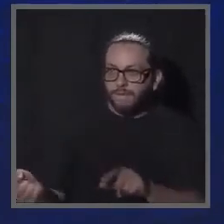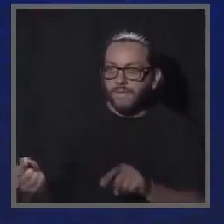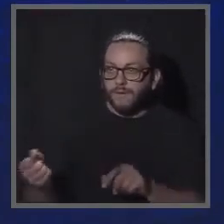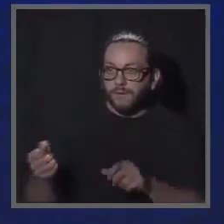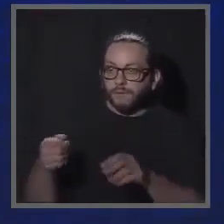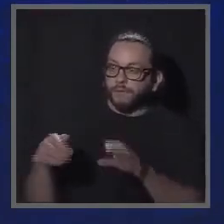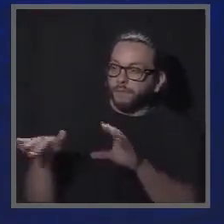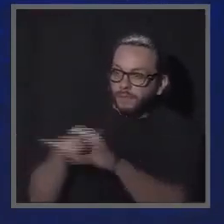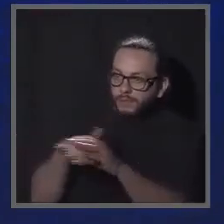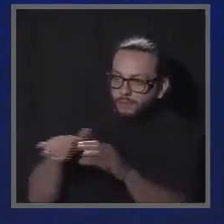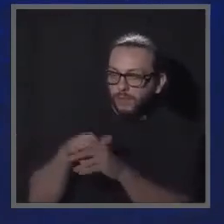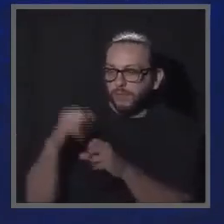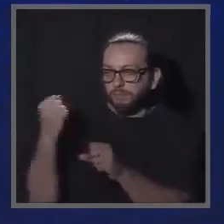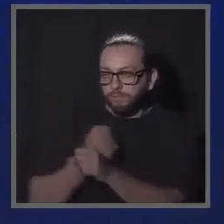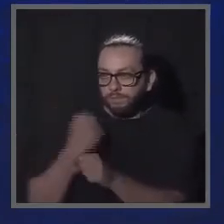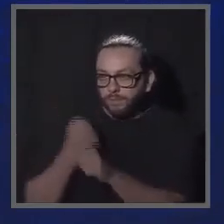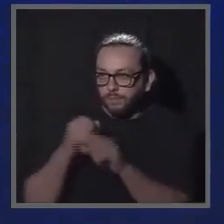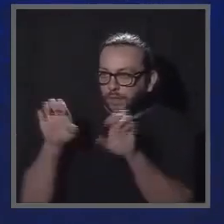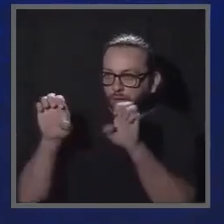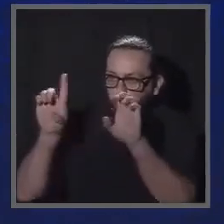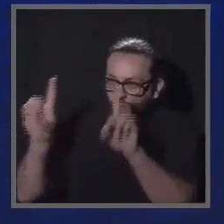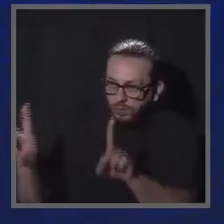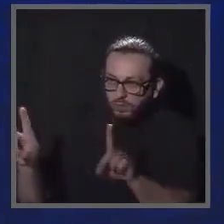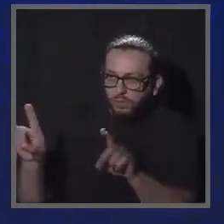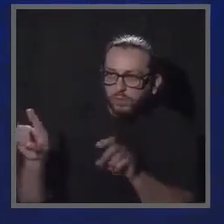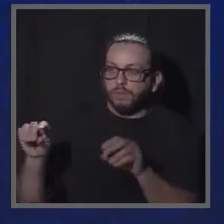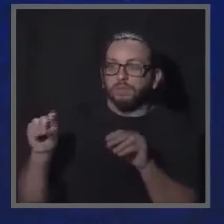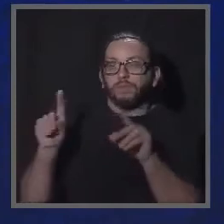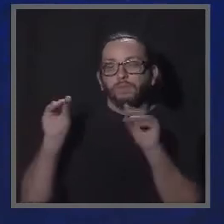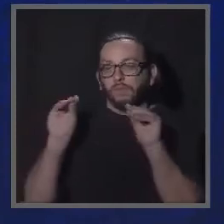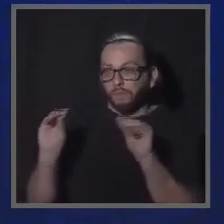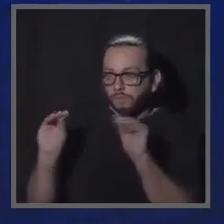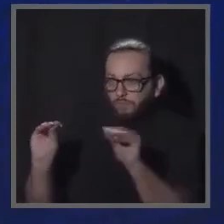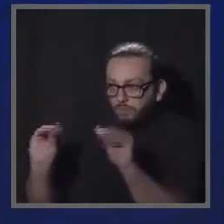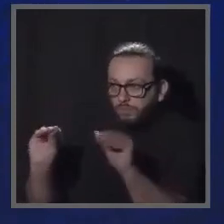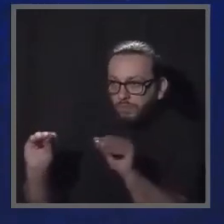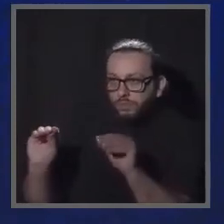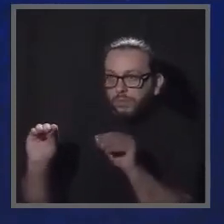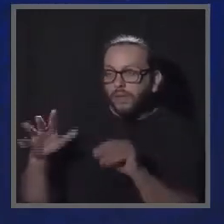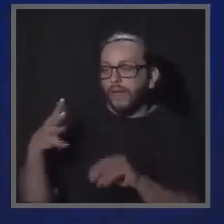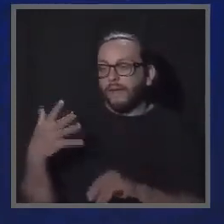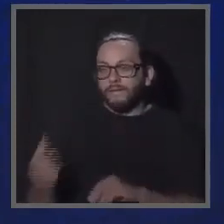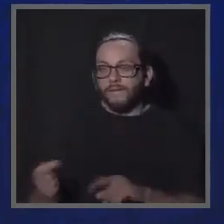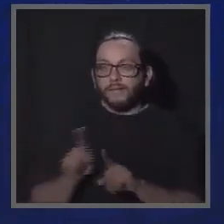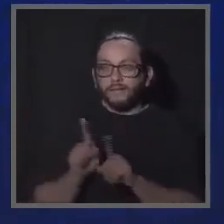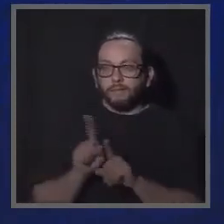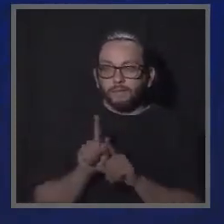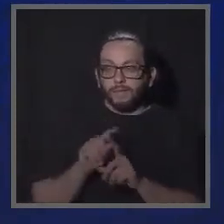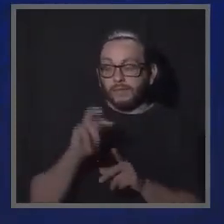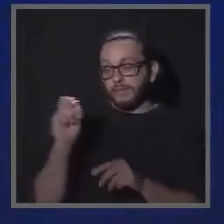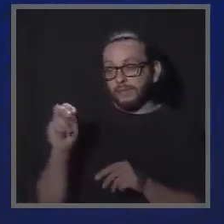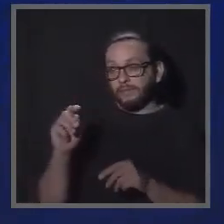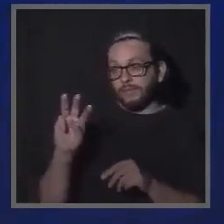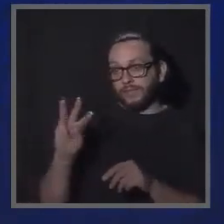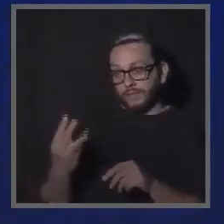in educational and training actions. And thirdly, the involvement in social and